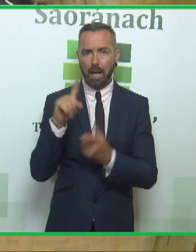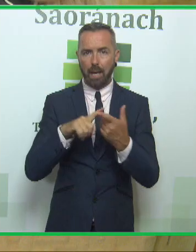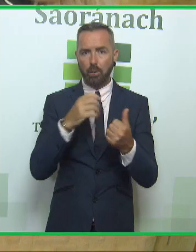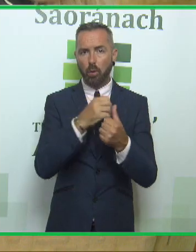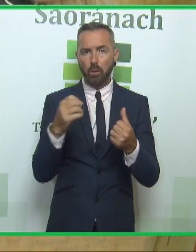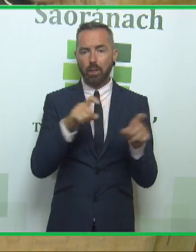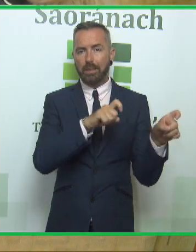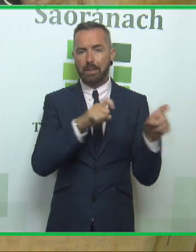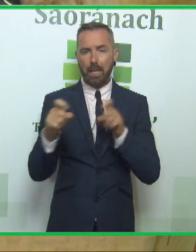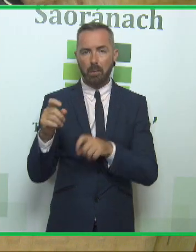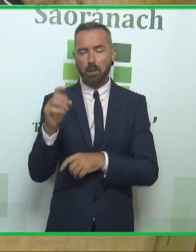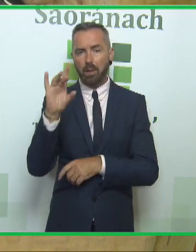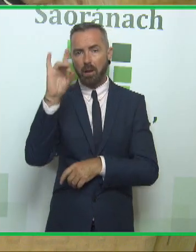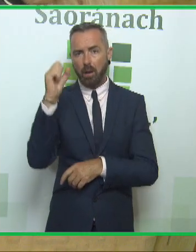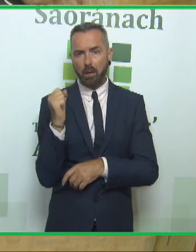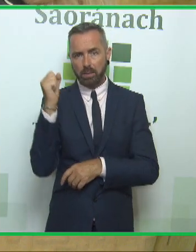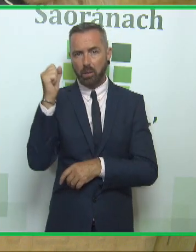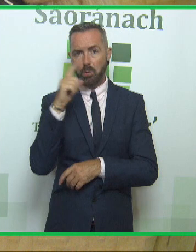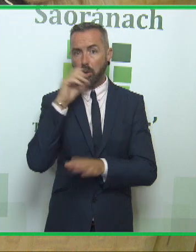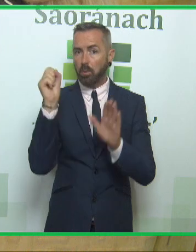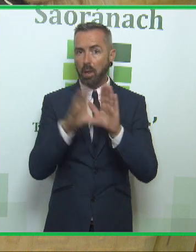stable hostels. That all went. We lost them all